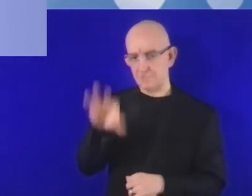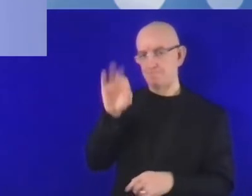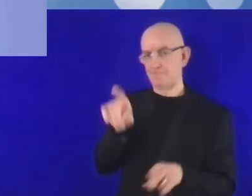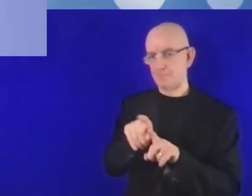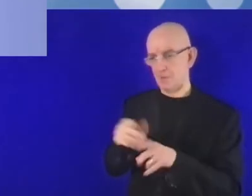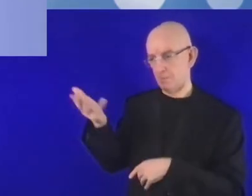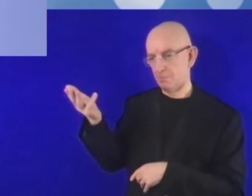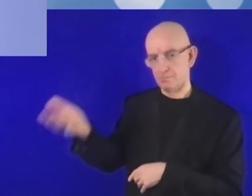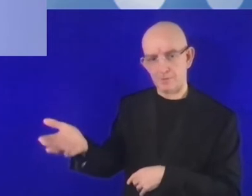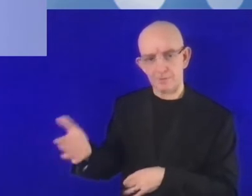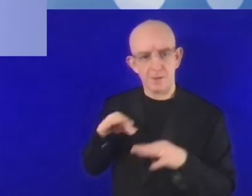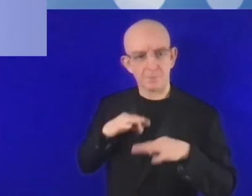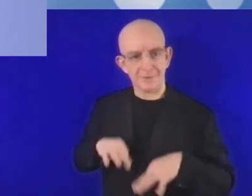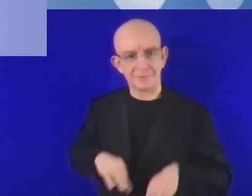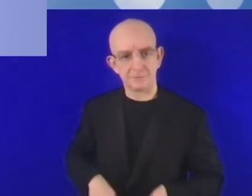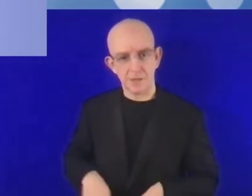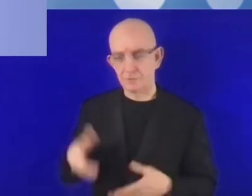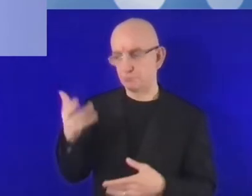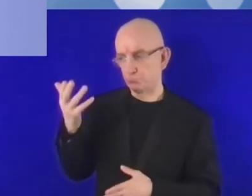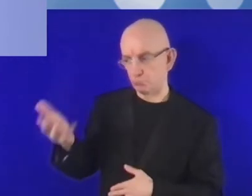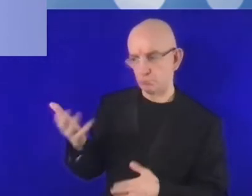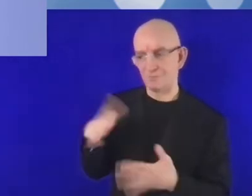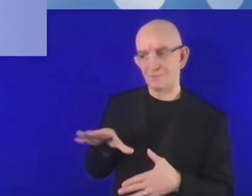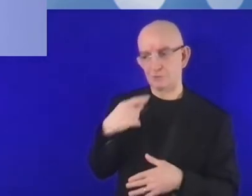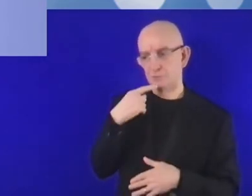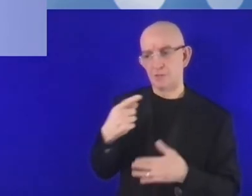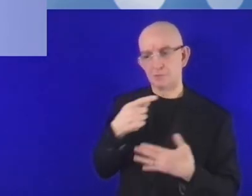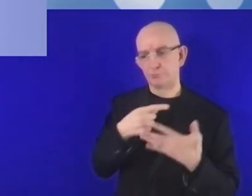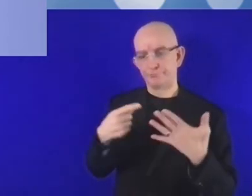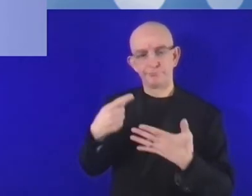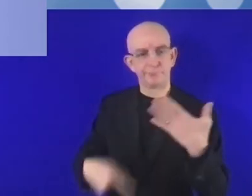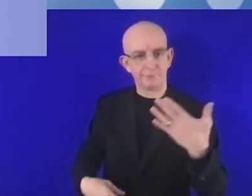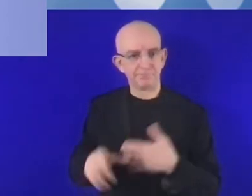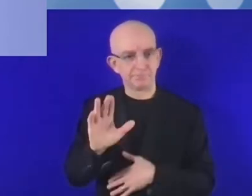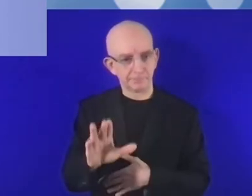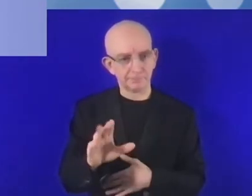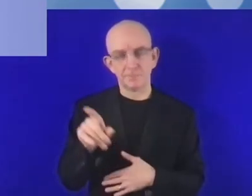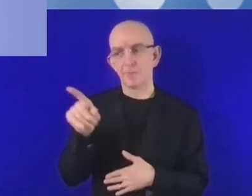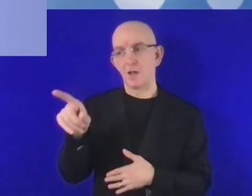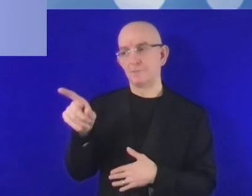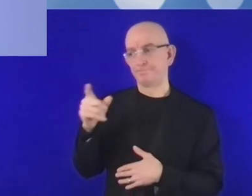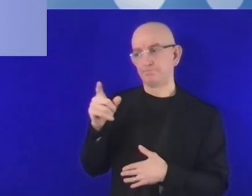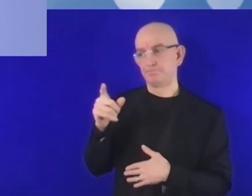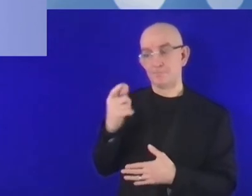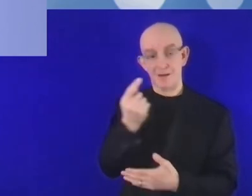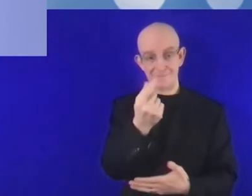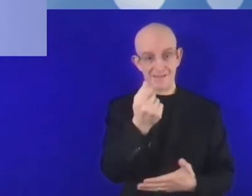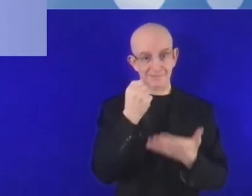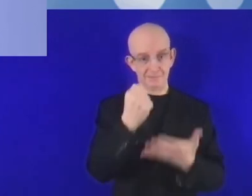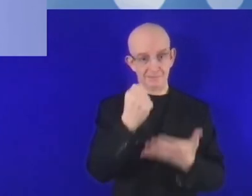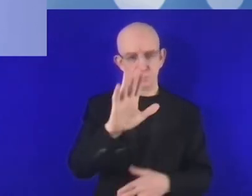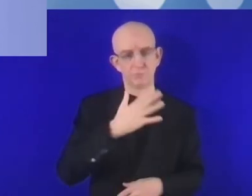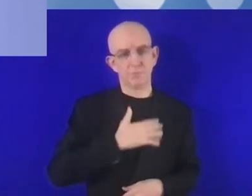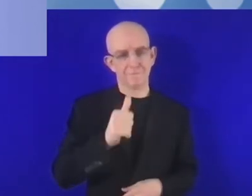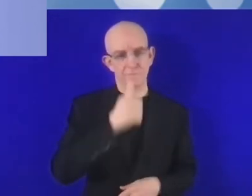financing so let me start with saying that different types of financing a